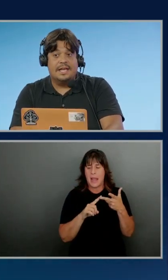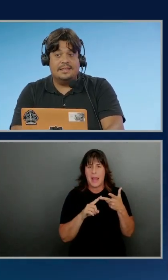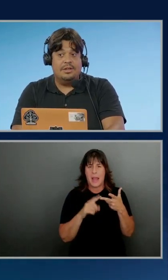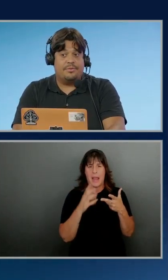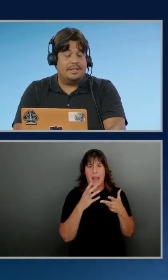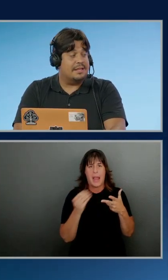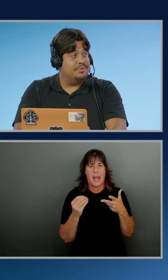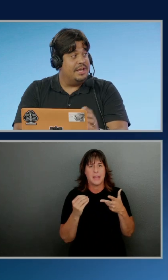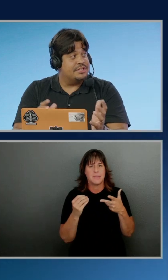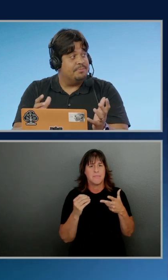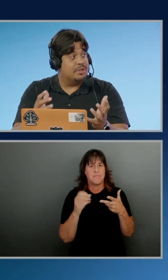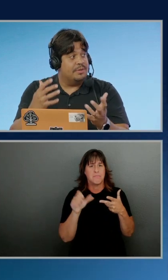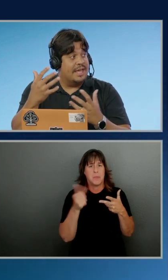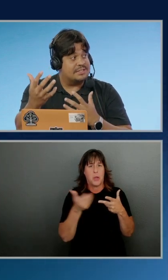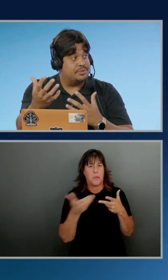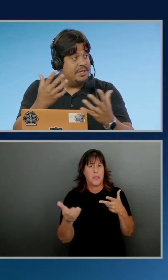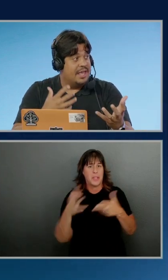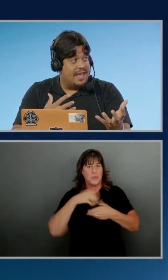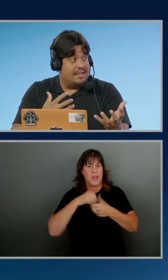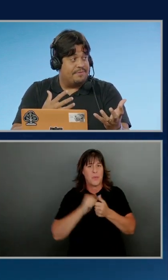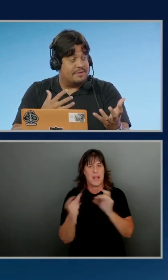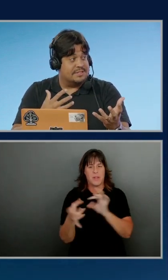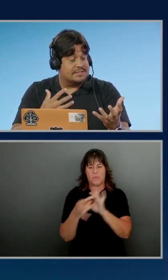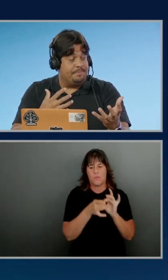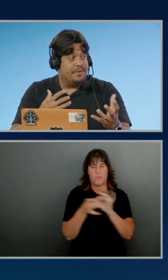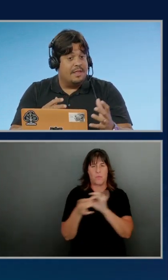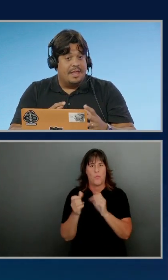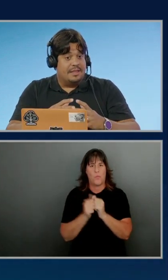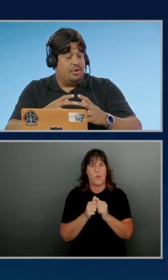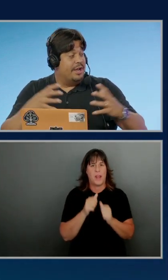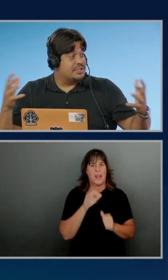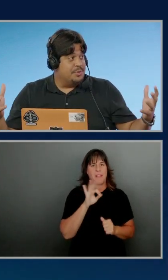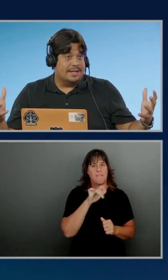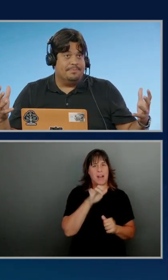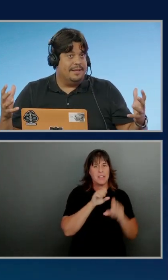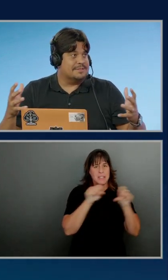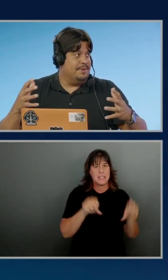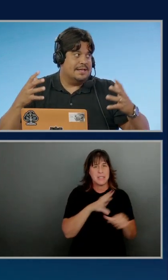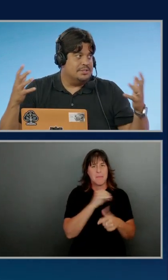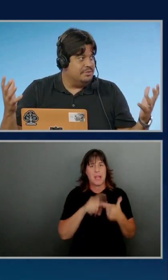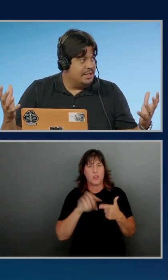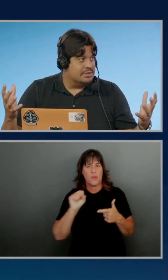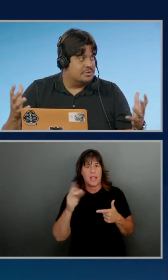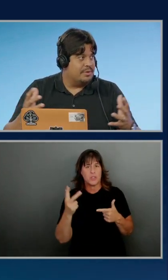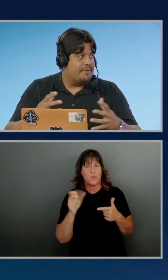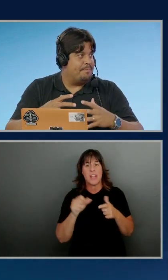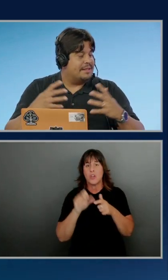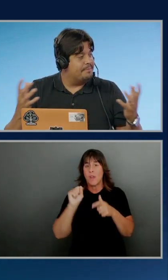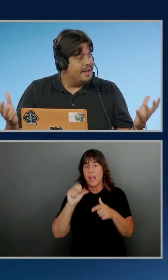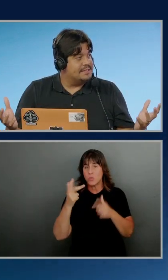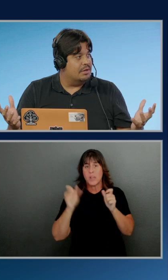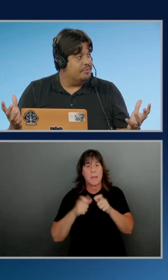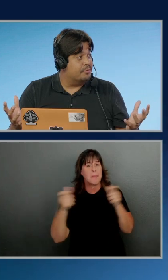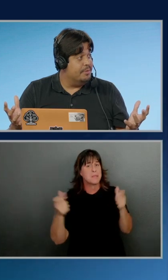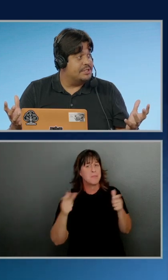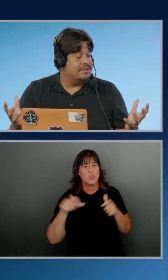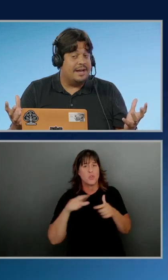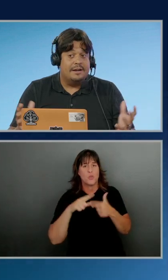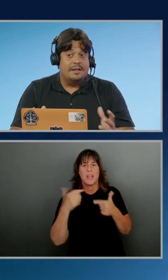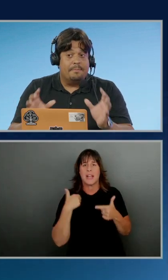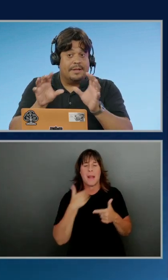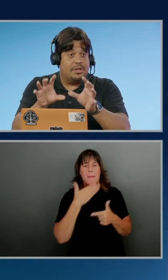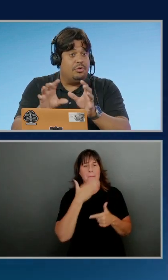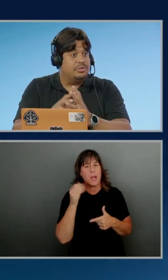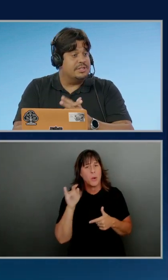prefix, and then you create that relation between S3 and file system. Your S3 can be as big as you need, so you have petabytes of information